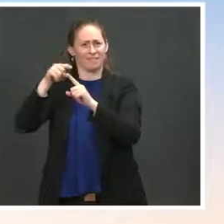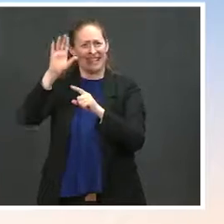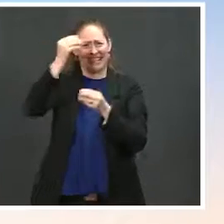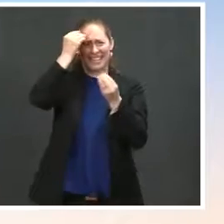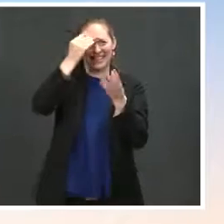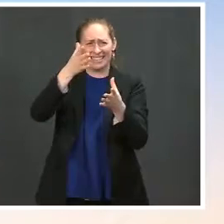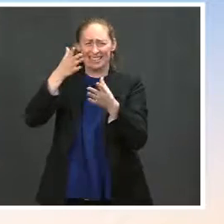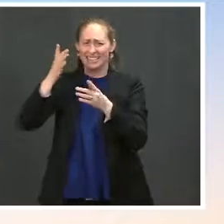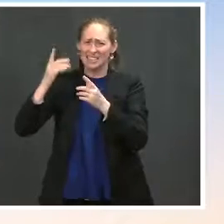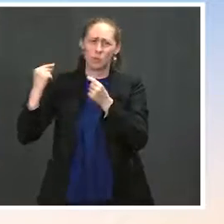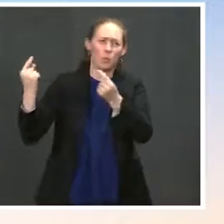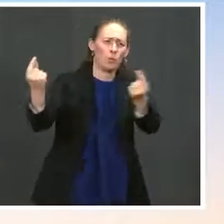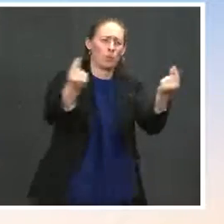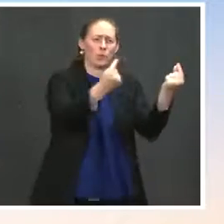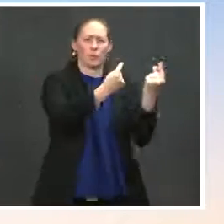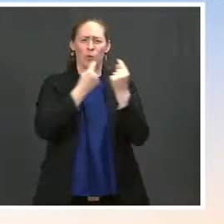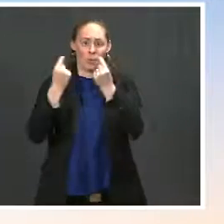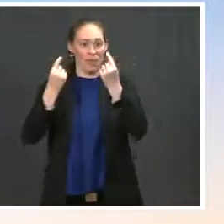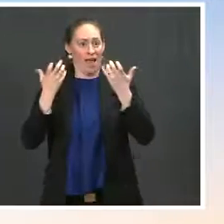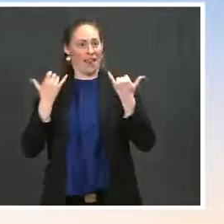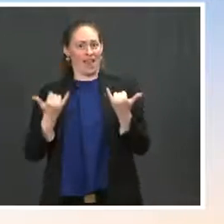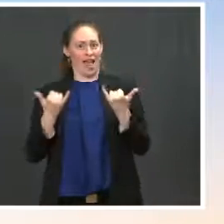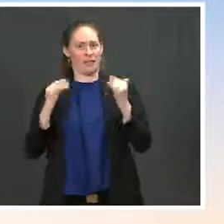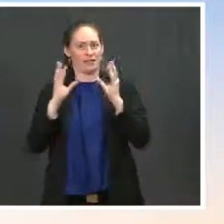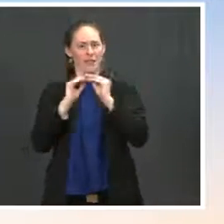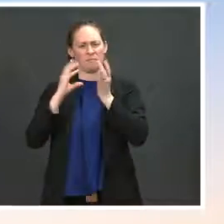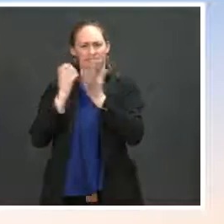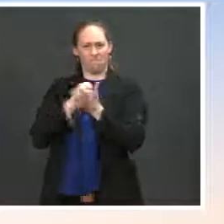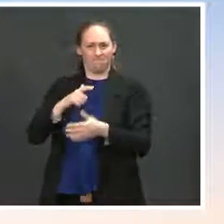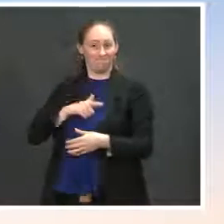it over to Gina McCarthy.